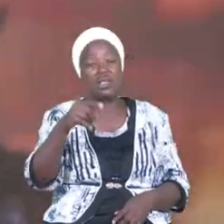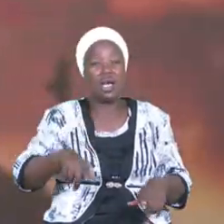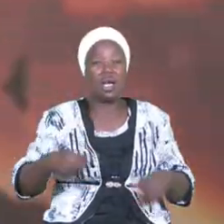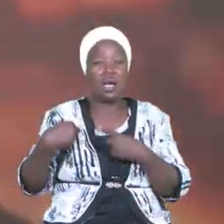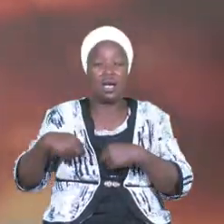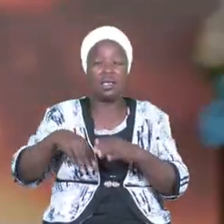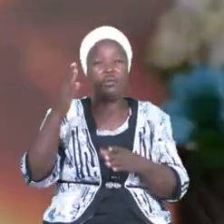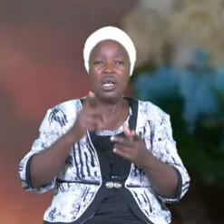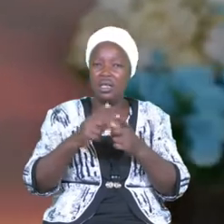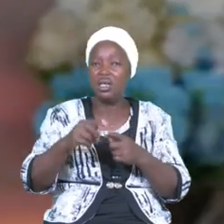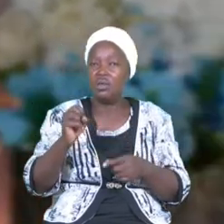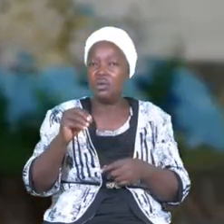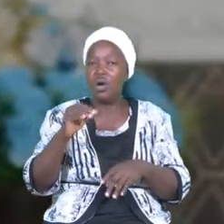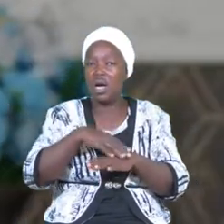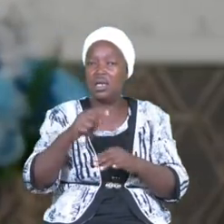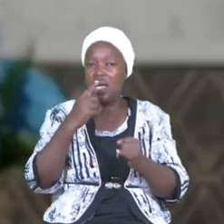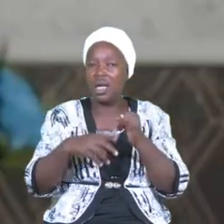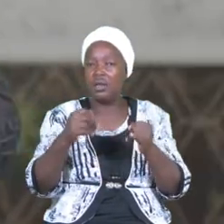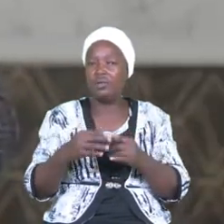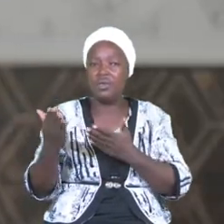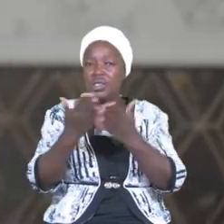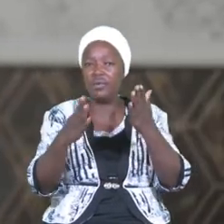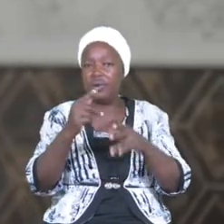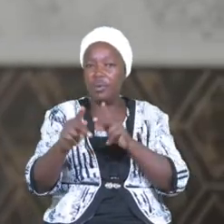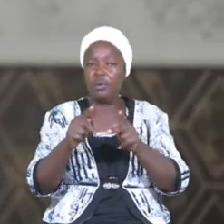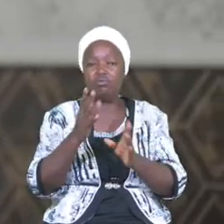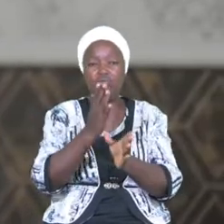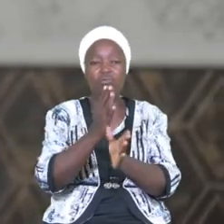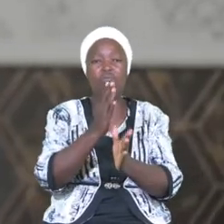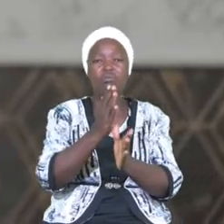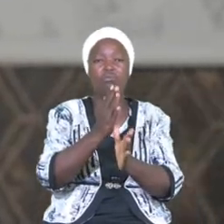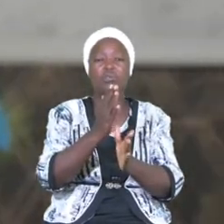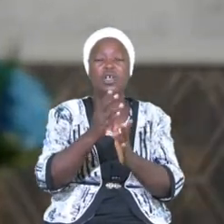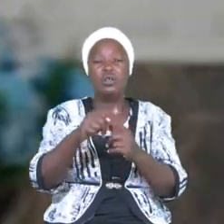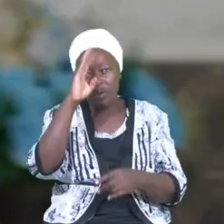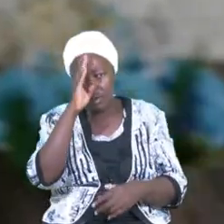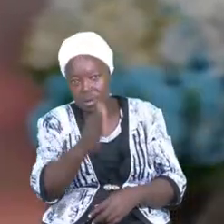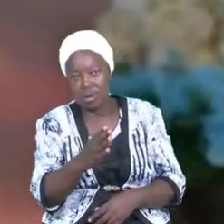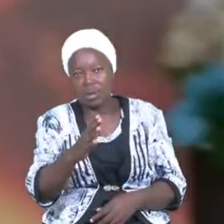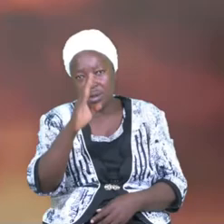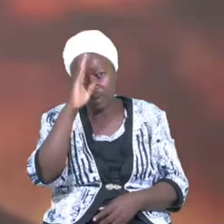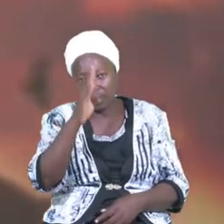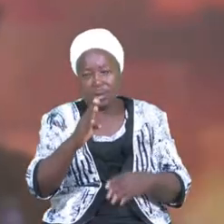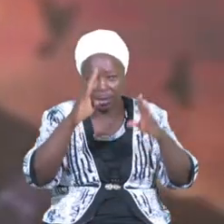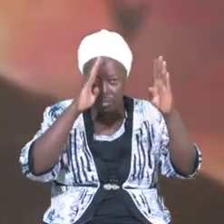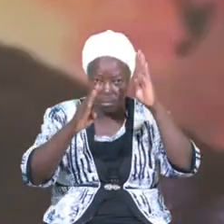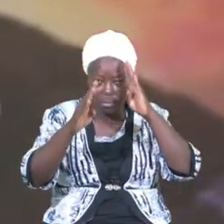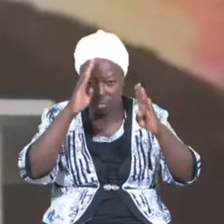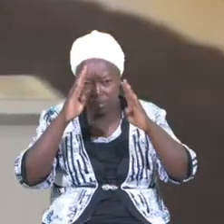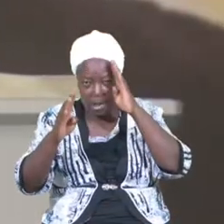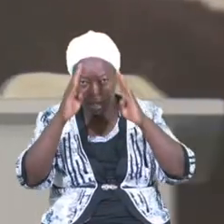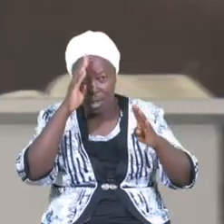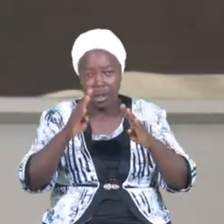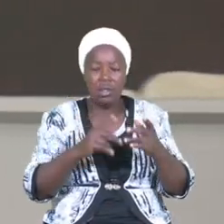service, the people lined up to greet him. And they greeted him. Thank you for coming.